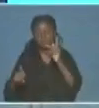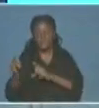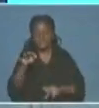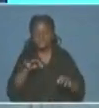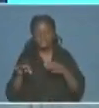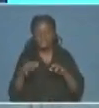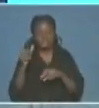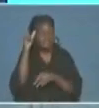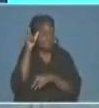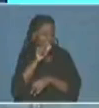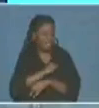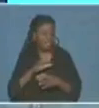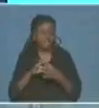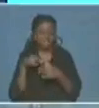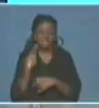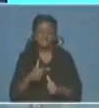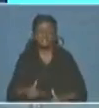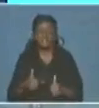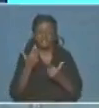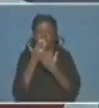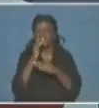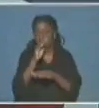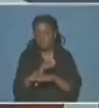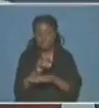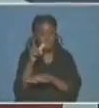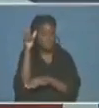Pendling International Airport. Good evening, Lloyd.